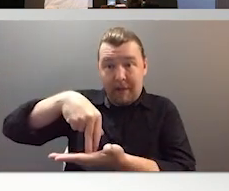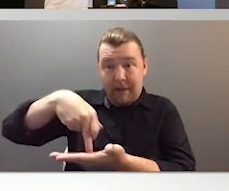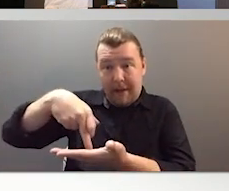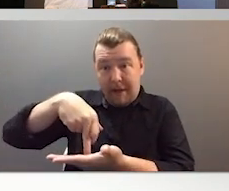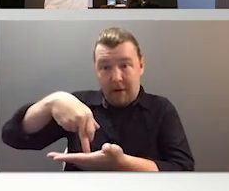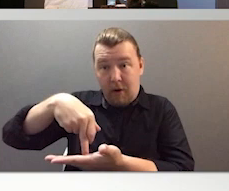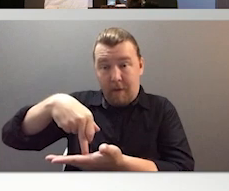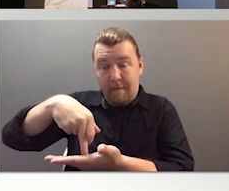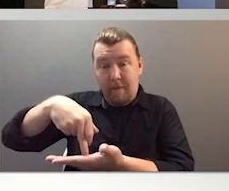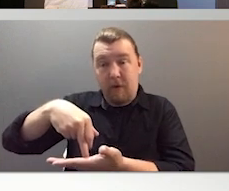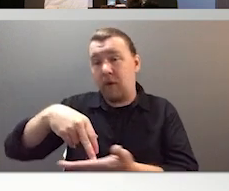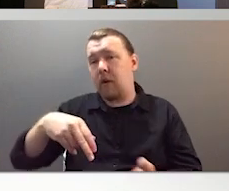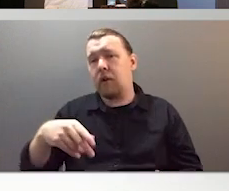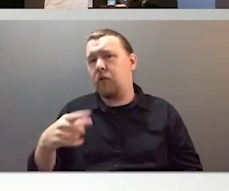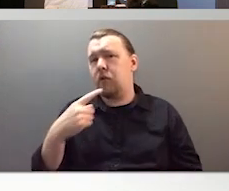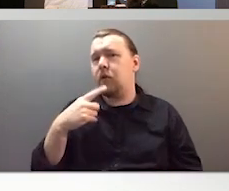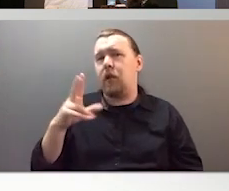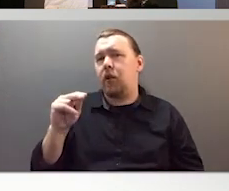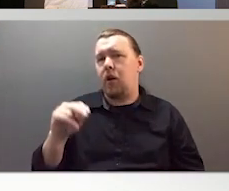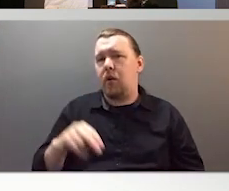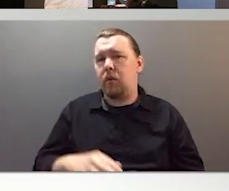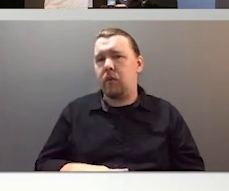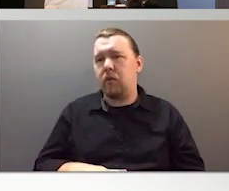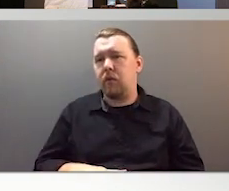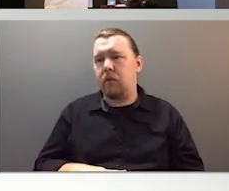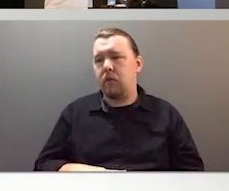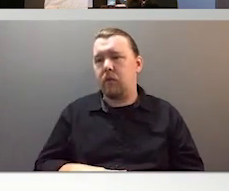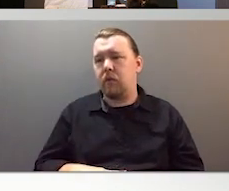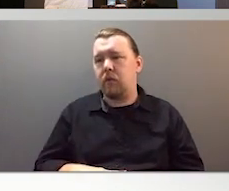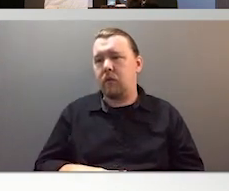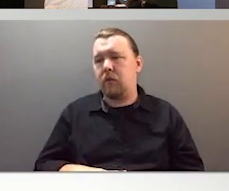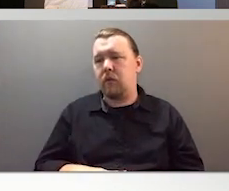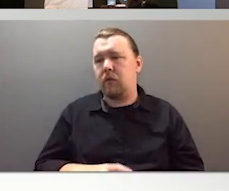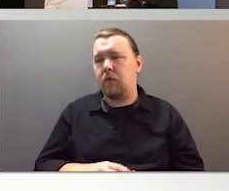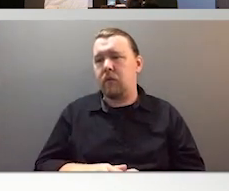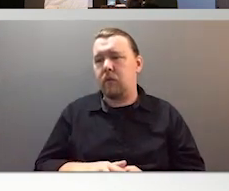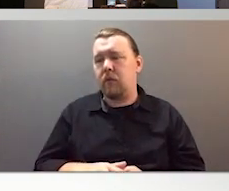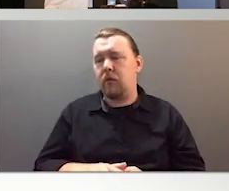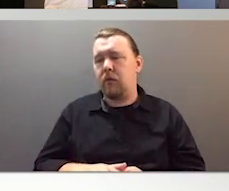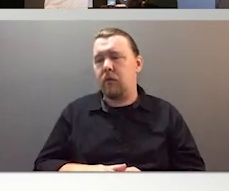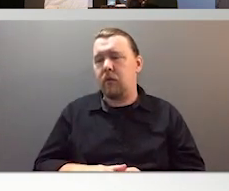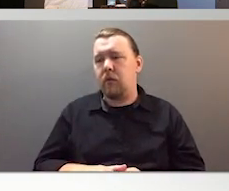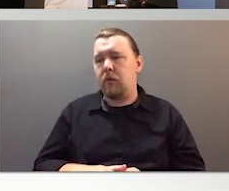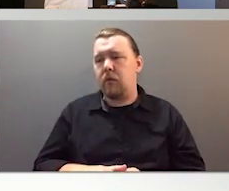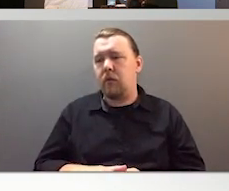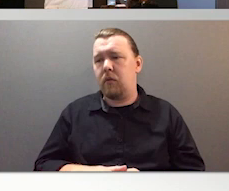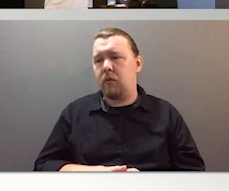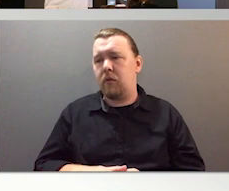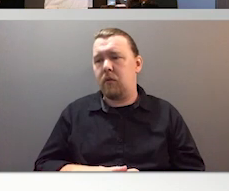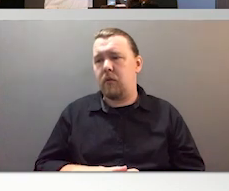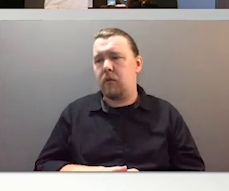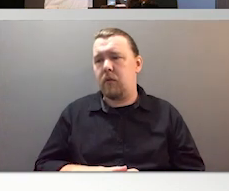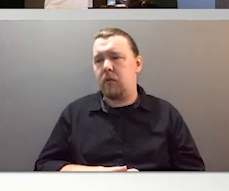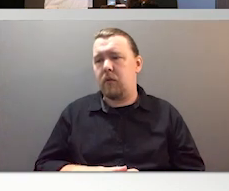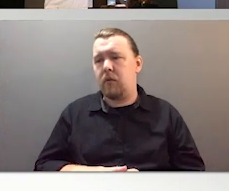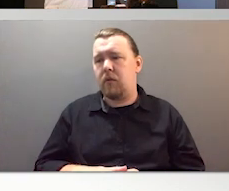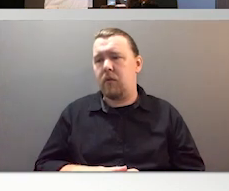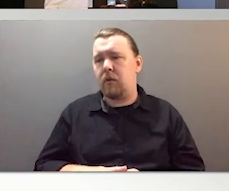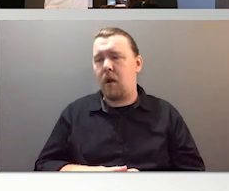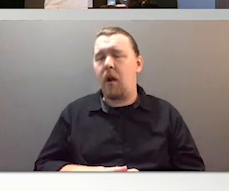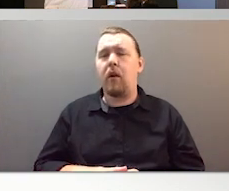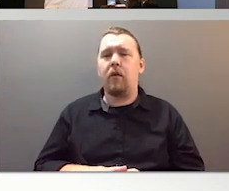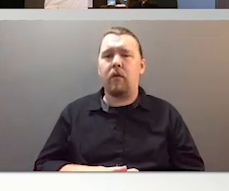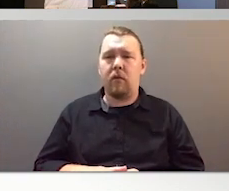Never had much receptive language. Okay. So then I'm looking, because a lot of them are demonstration based too.